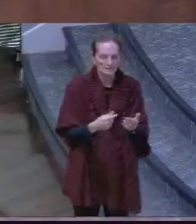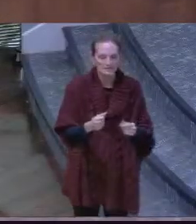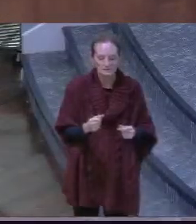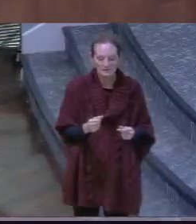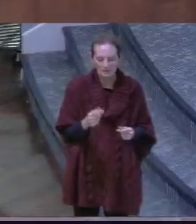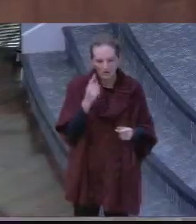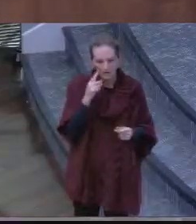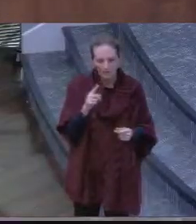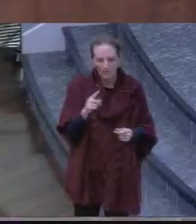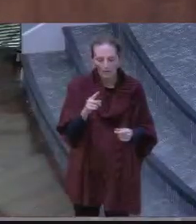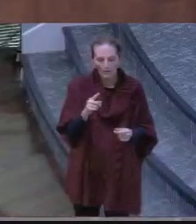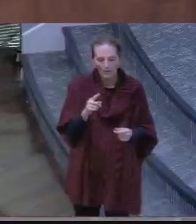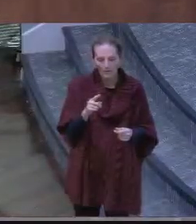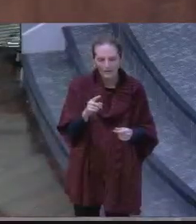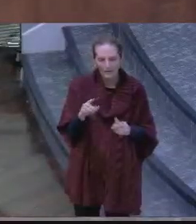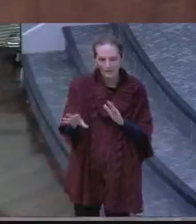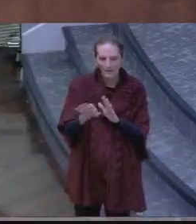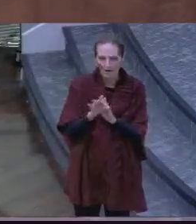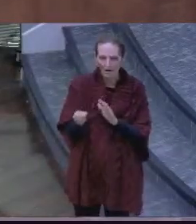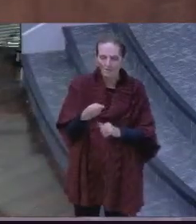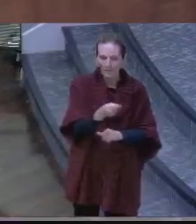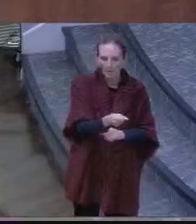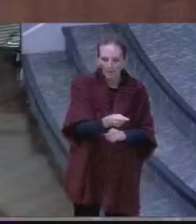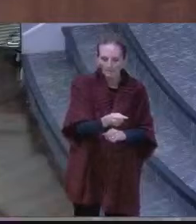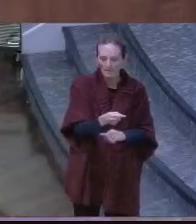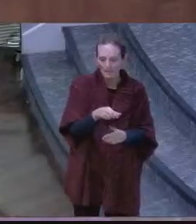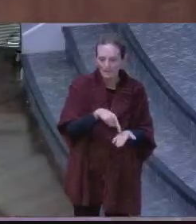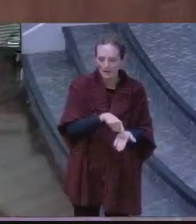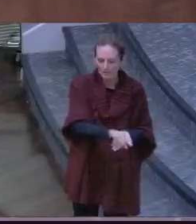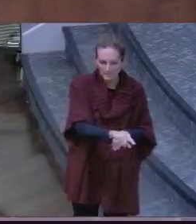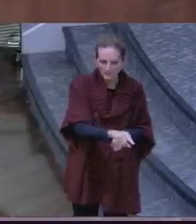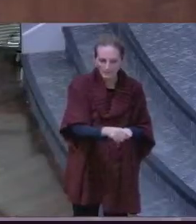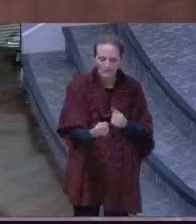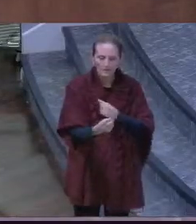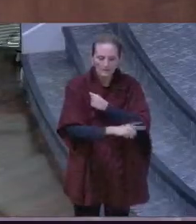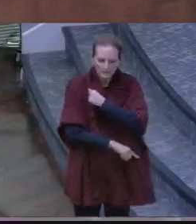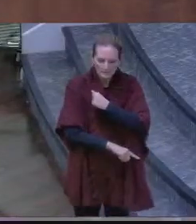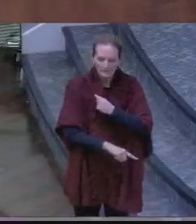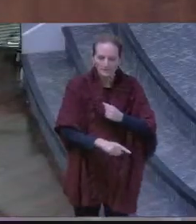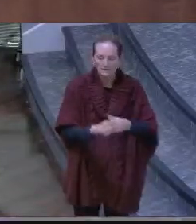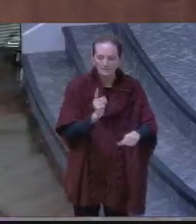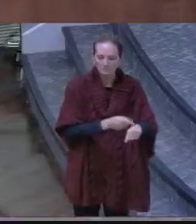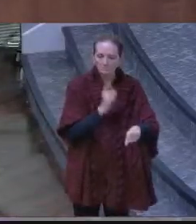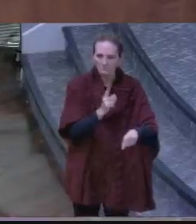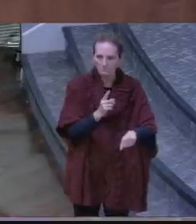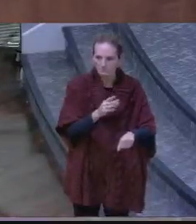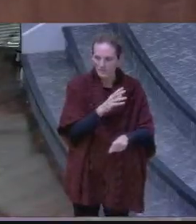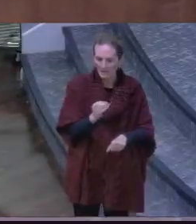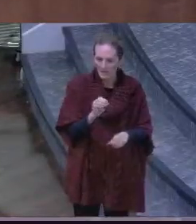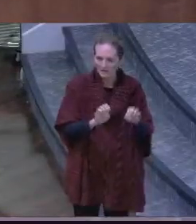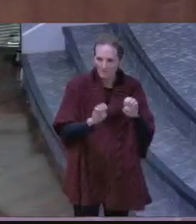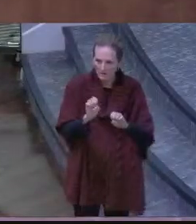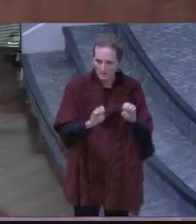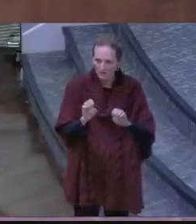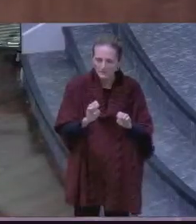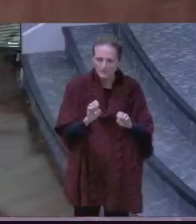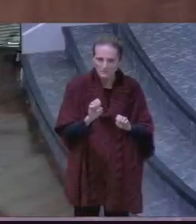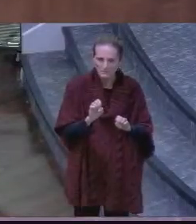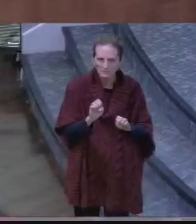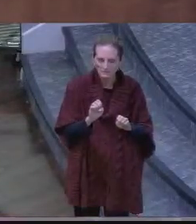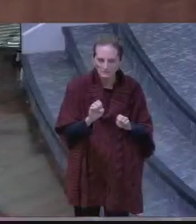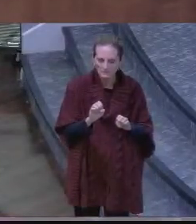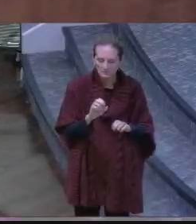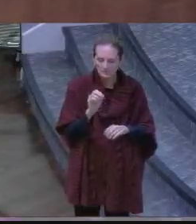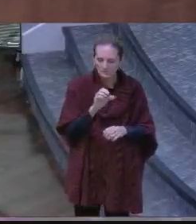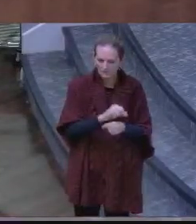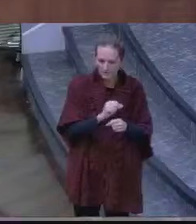appointment, employment, compensation, hiring, disciplinary action, or dismissal, or periodic evaluation or rating of a public officer or employee, or